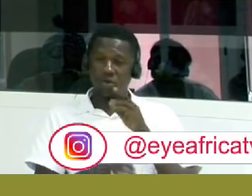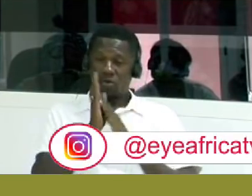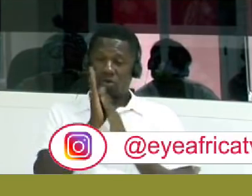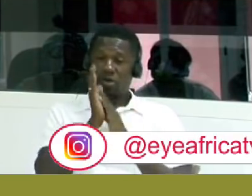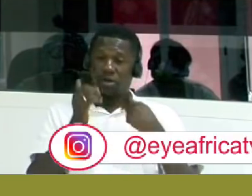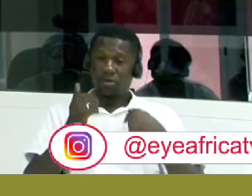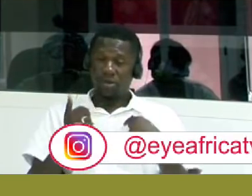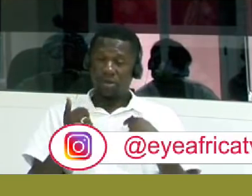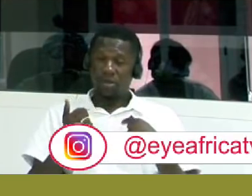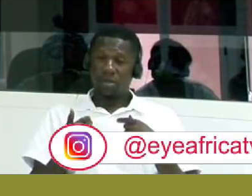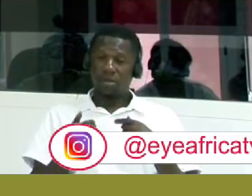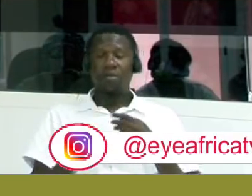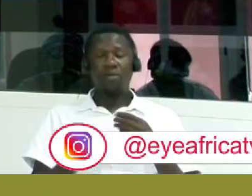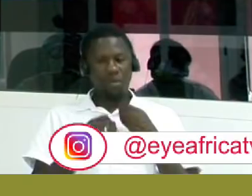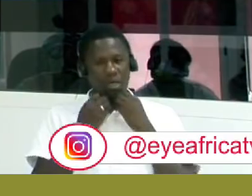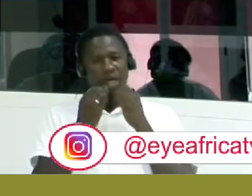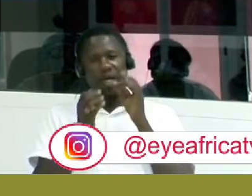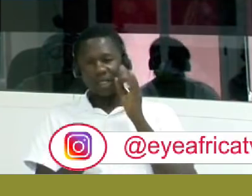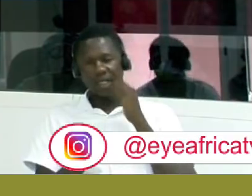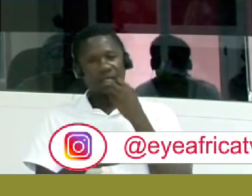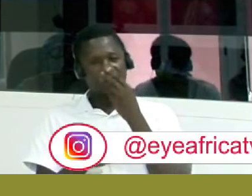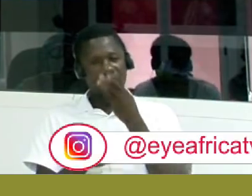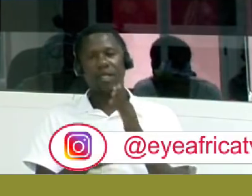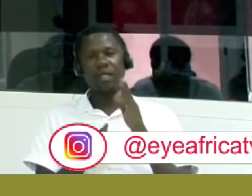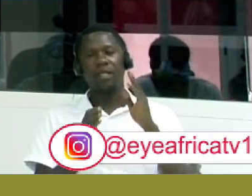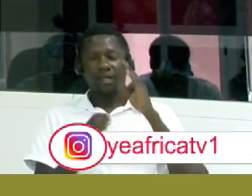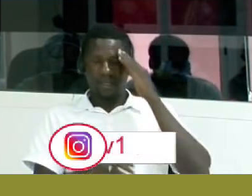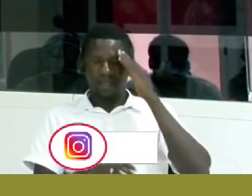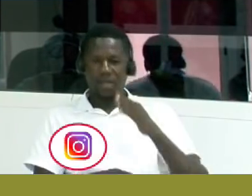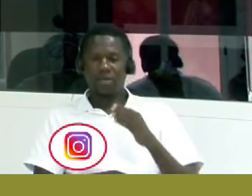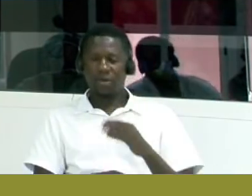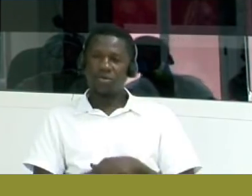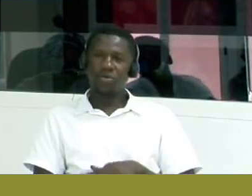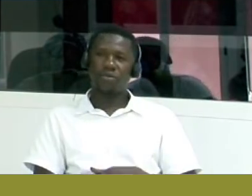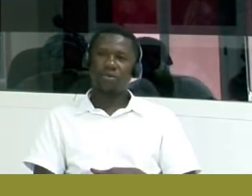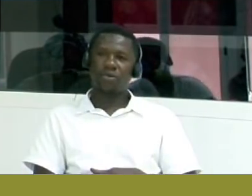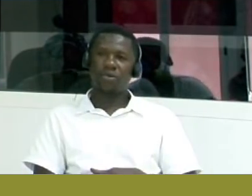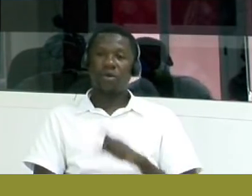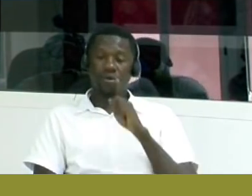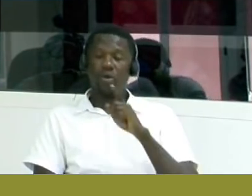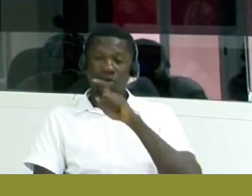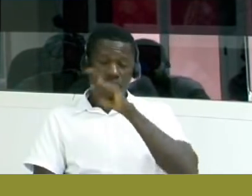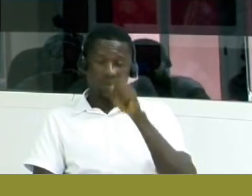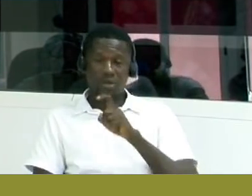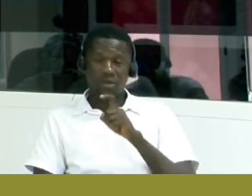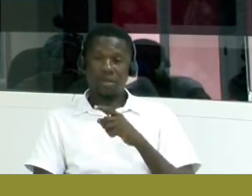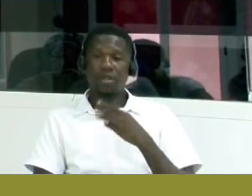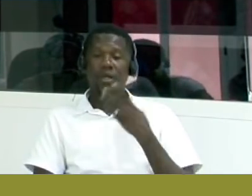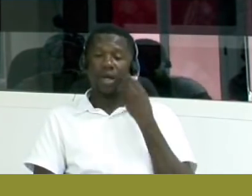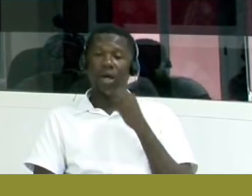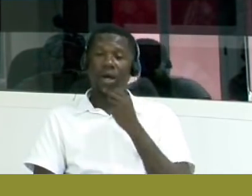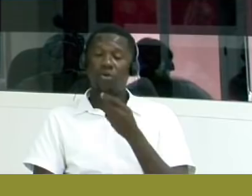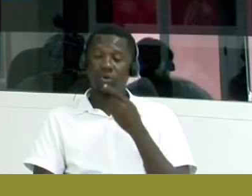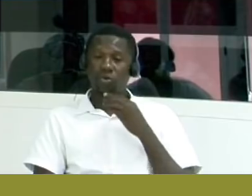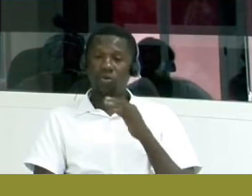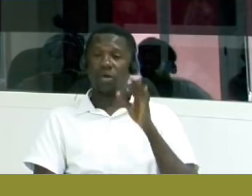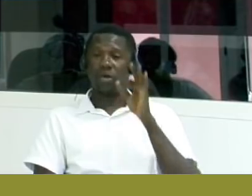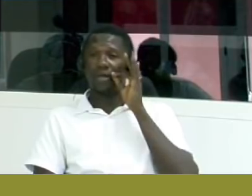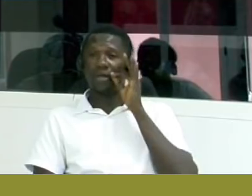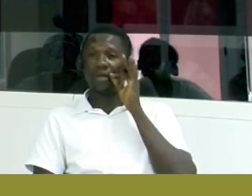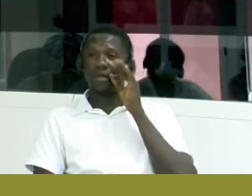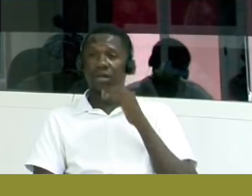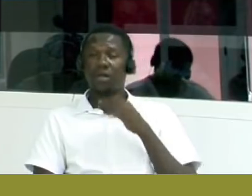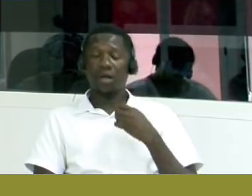Well, I said thank you, and that's it. No, but the question is, that is how you respond. No, if you I